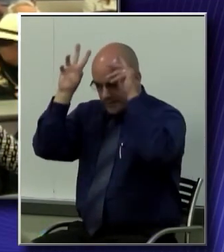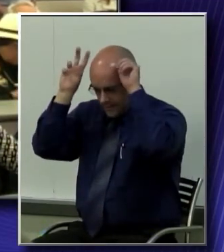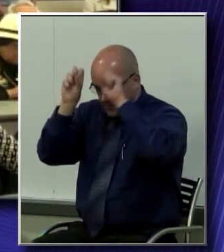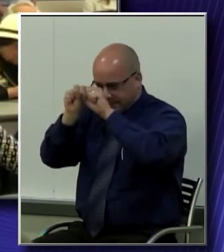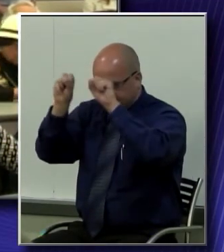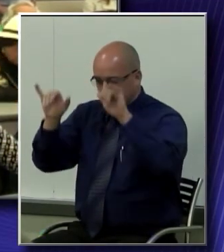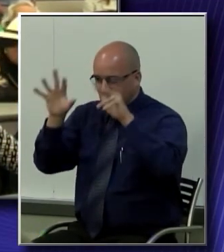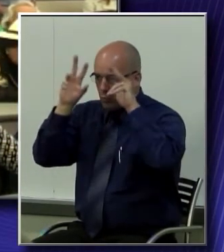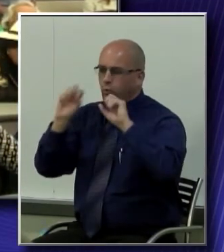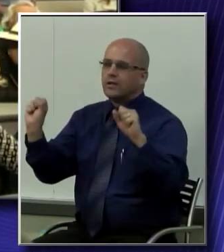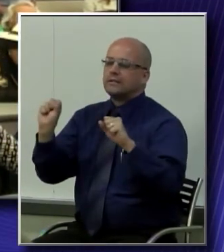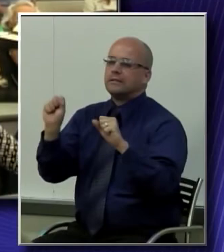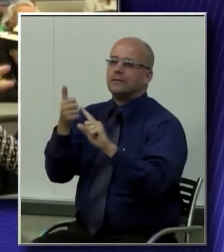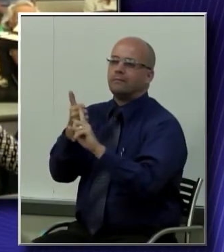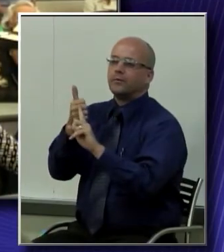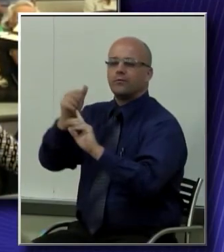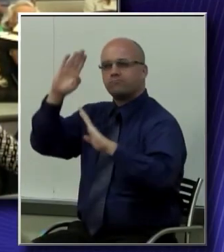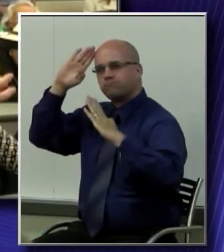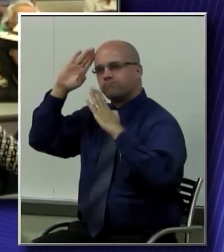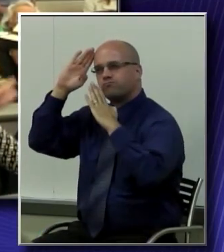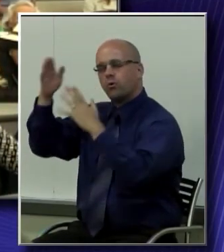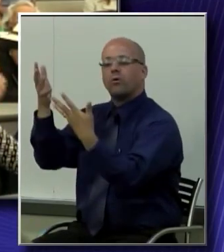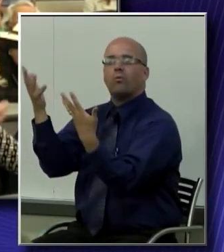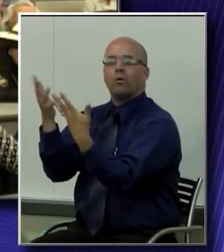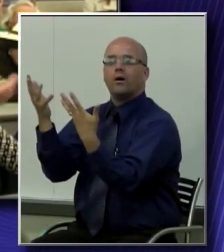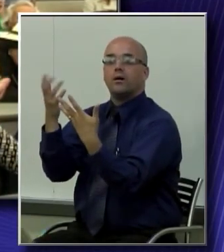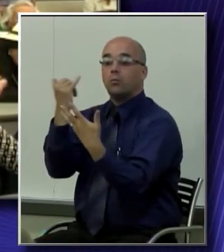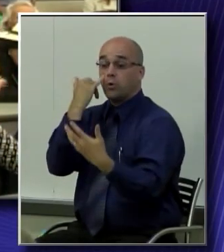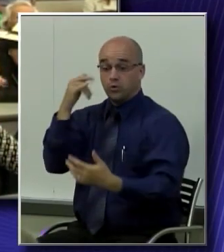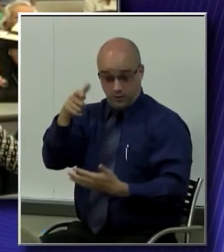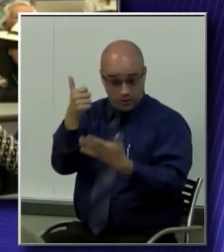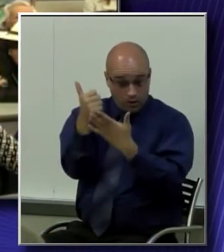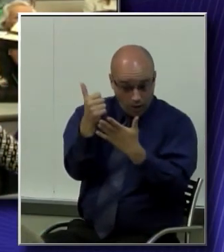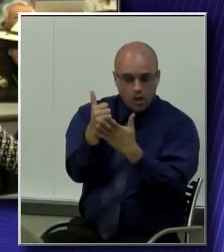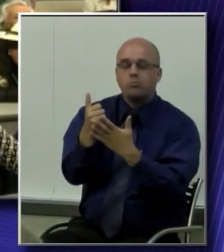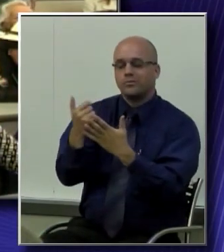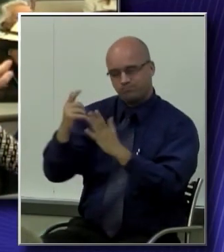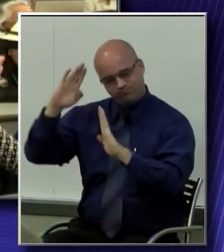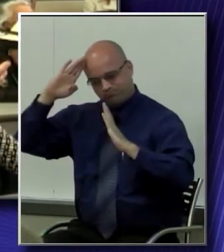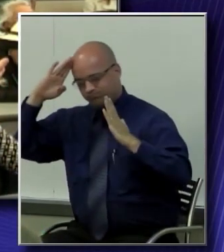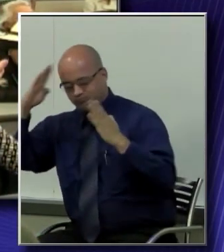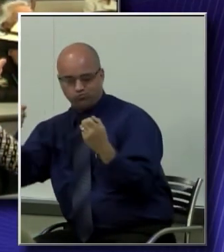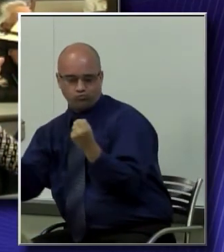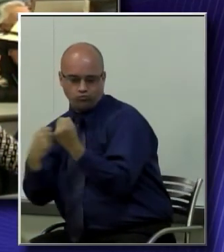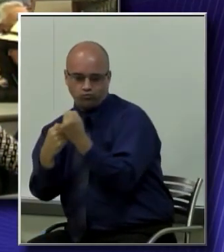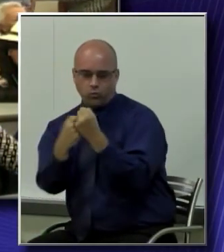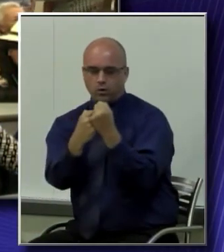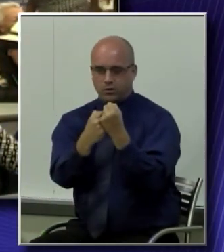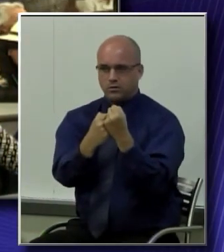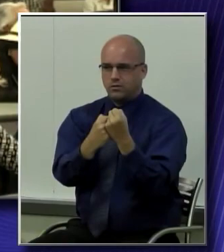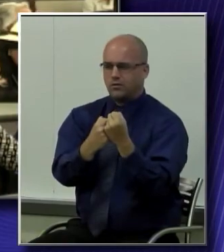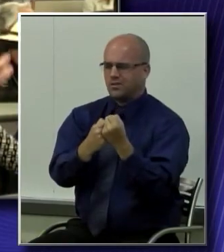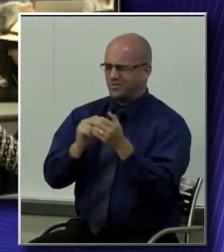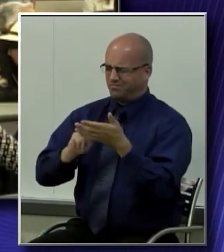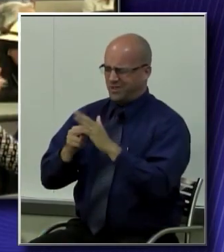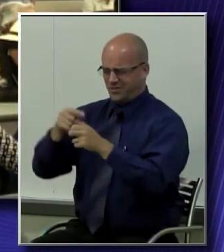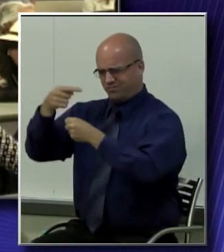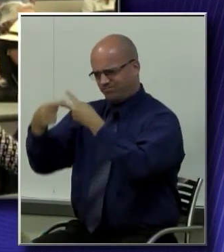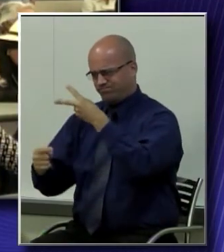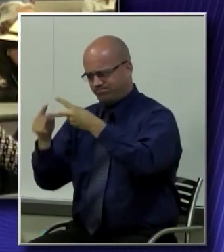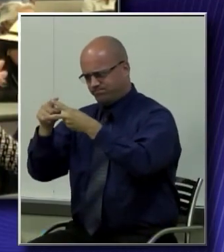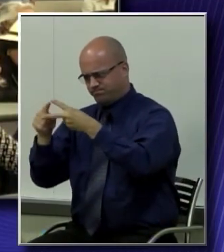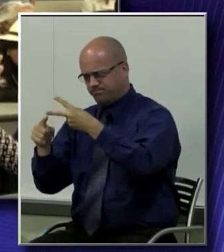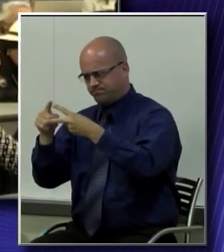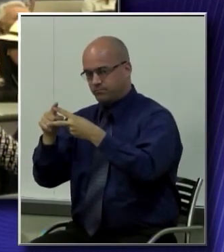to helping those that need help the most. And I think that means two things. We need someone